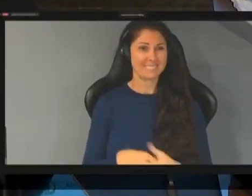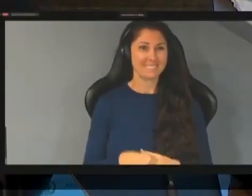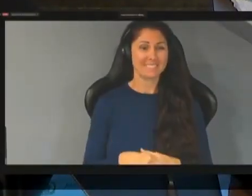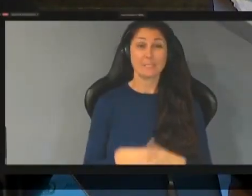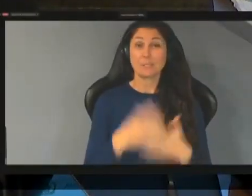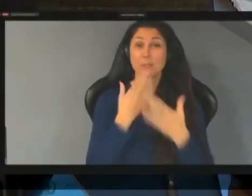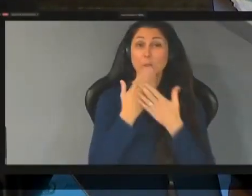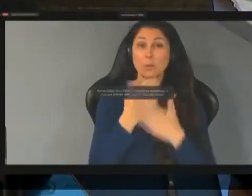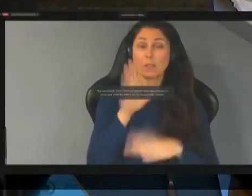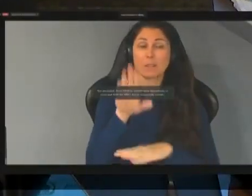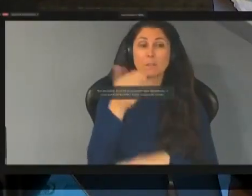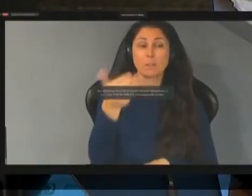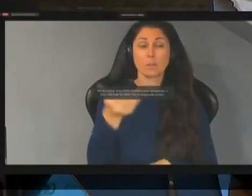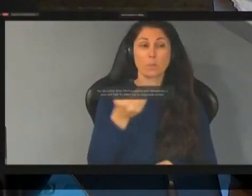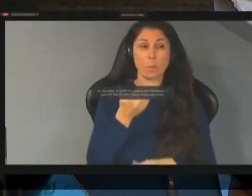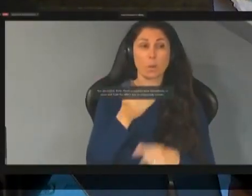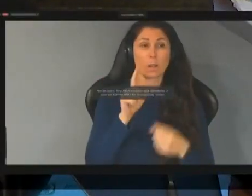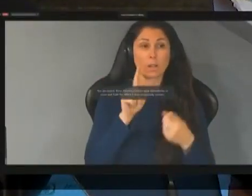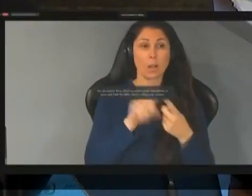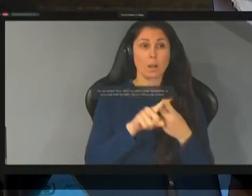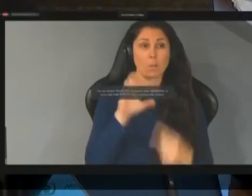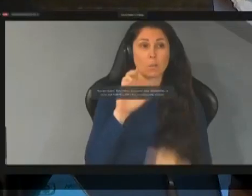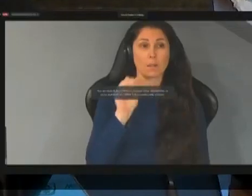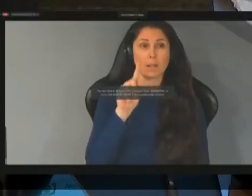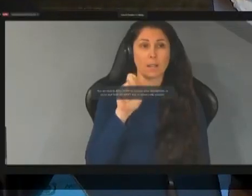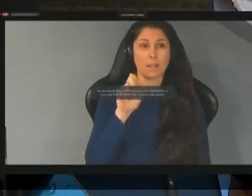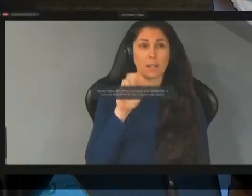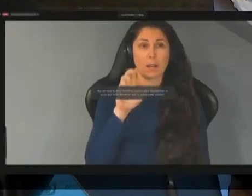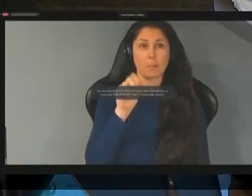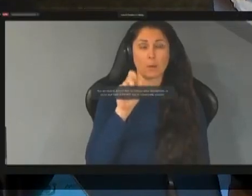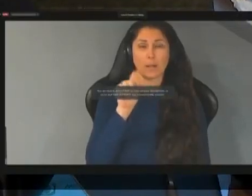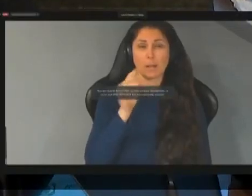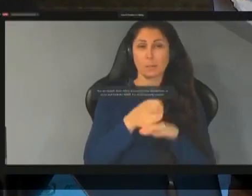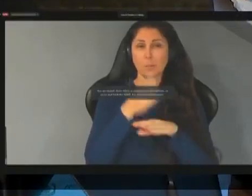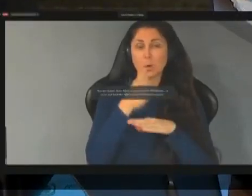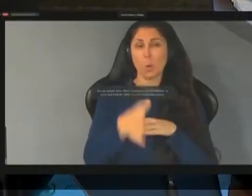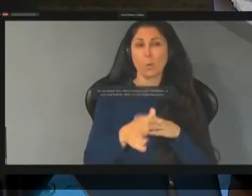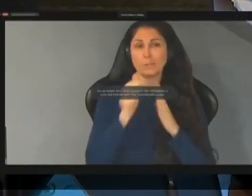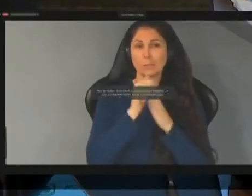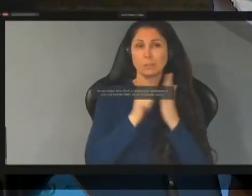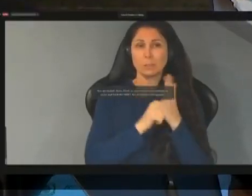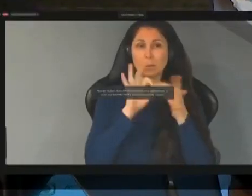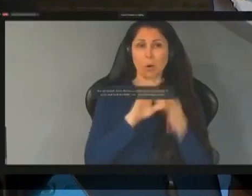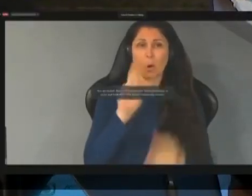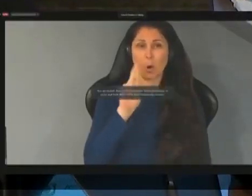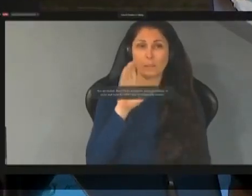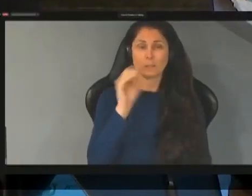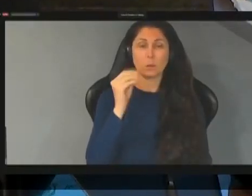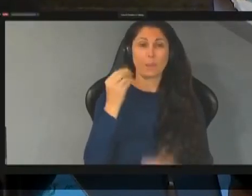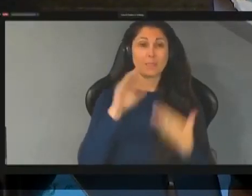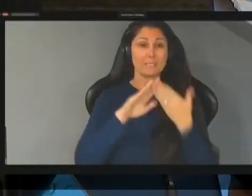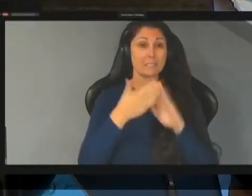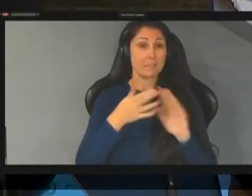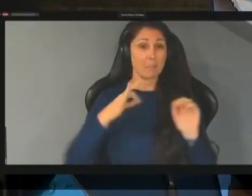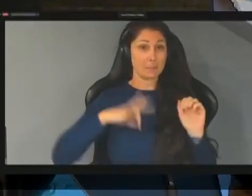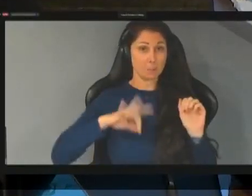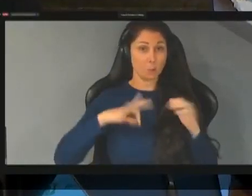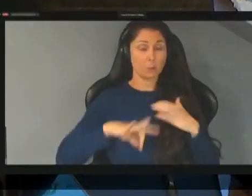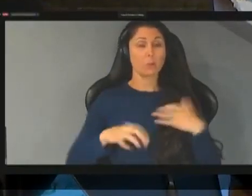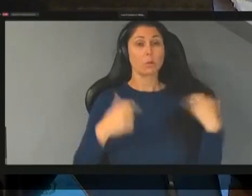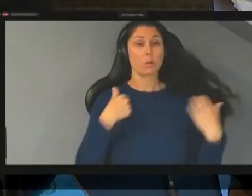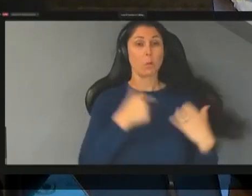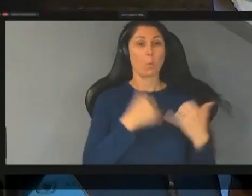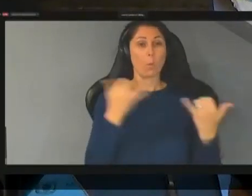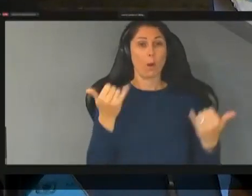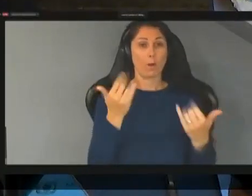Good afternoon, and welcome to the Cablecast post-agenda meeting regarding RCOs in the city of Pittsburgh. And we are joined